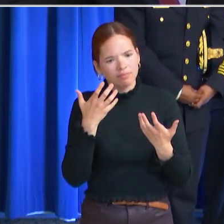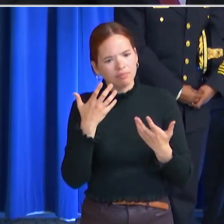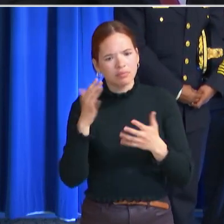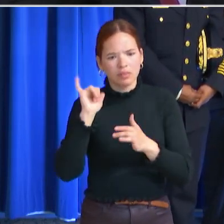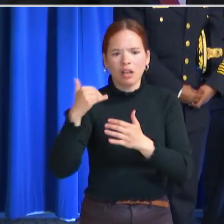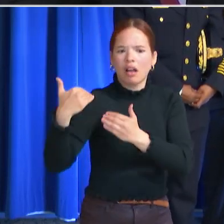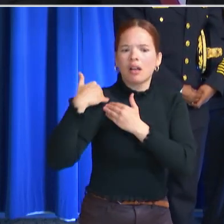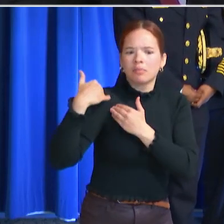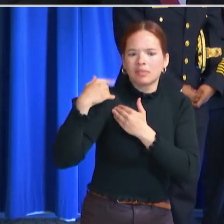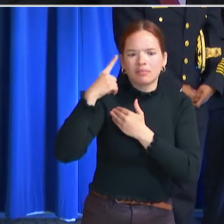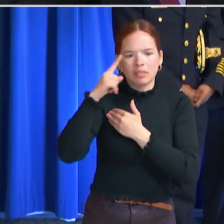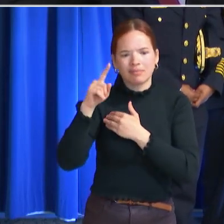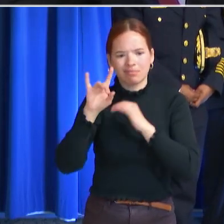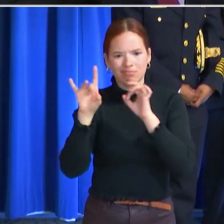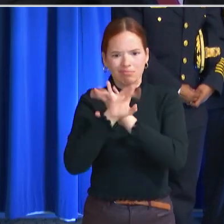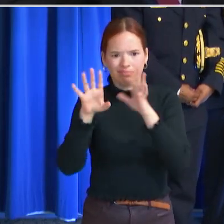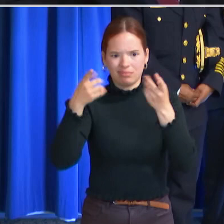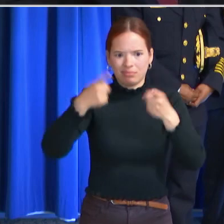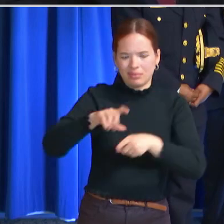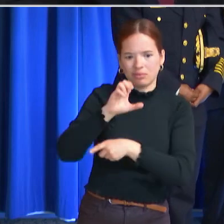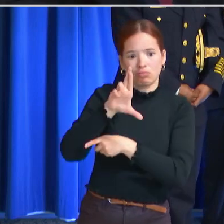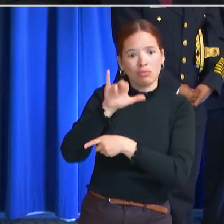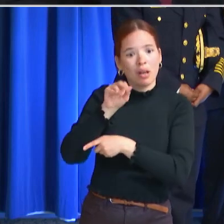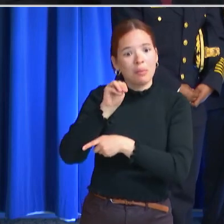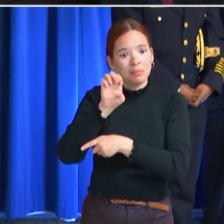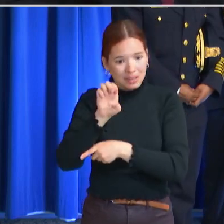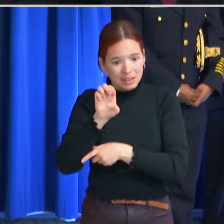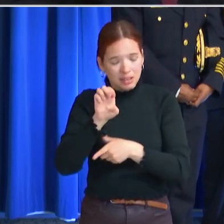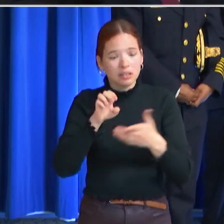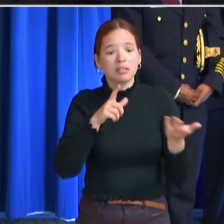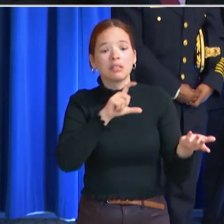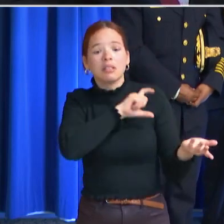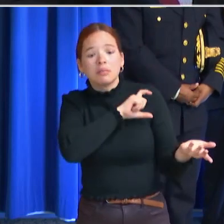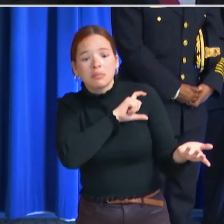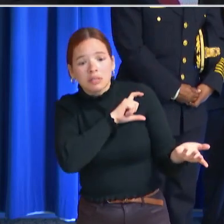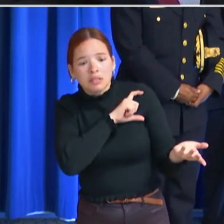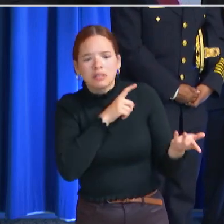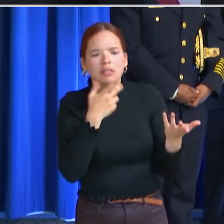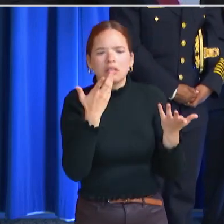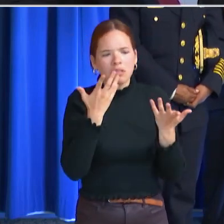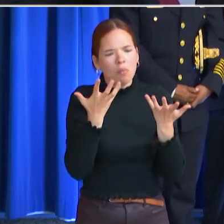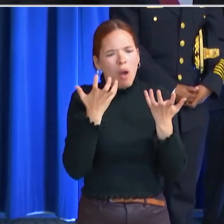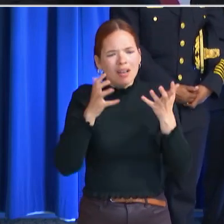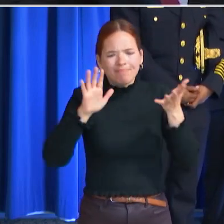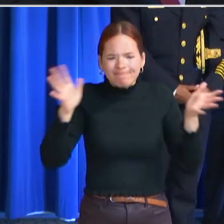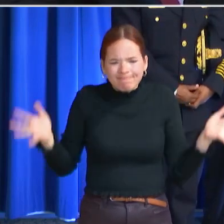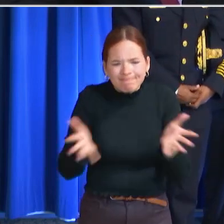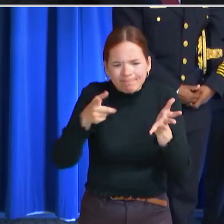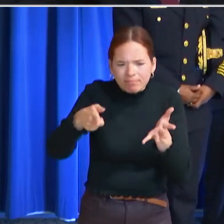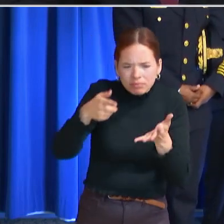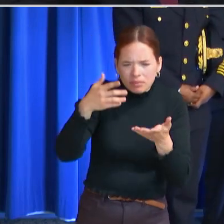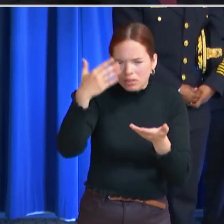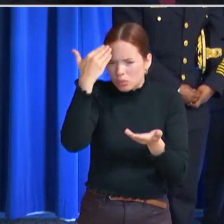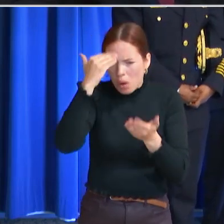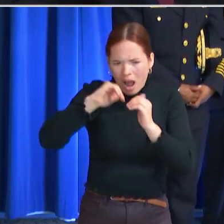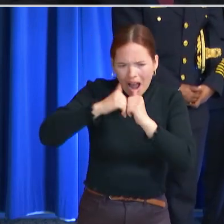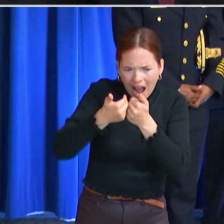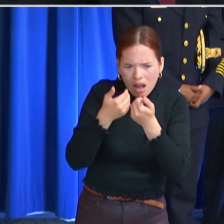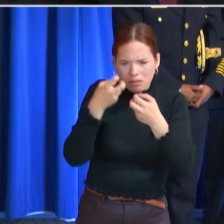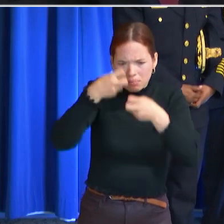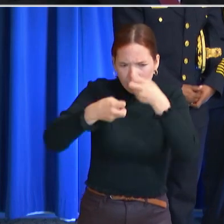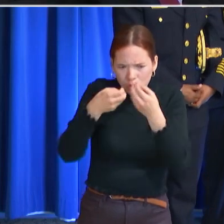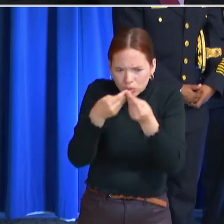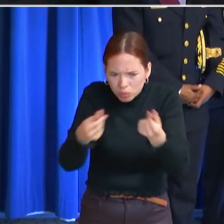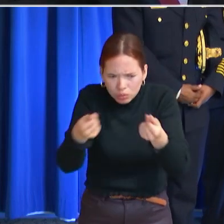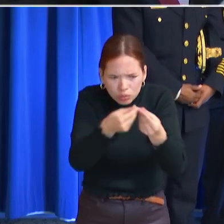holding people accountable, our officers are problem solvers and are here to help the community. Community engagement is